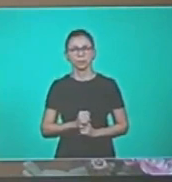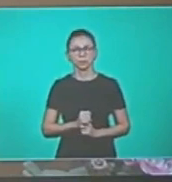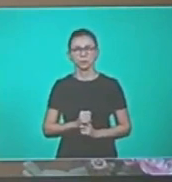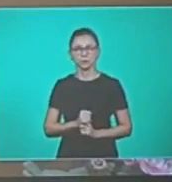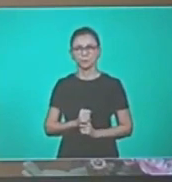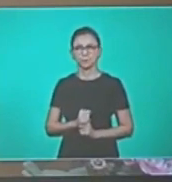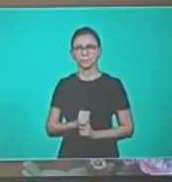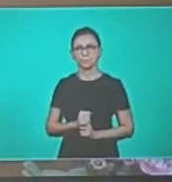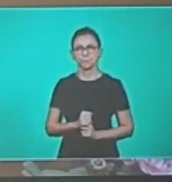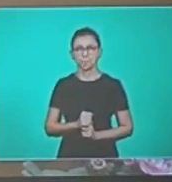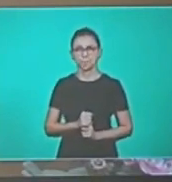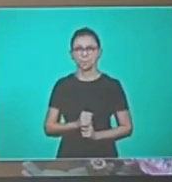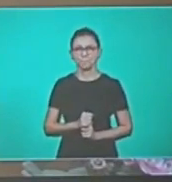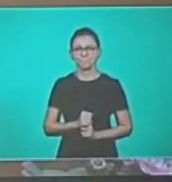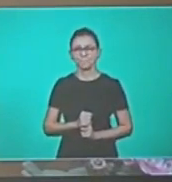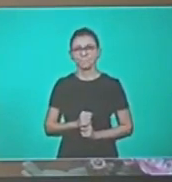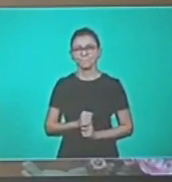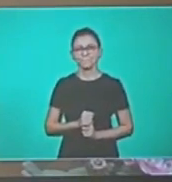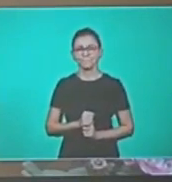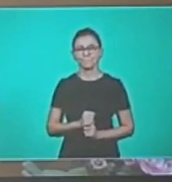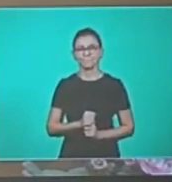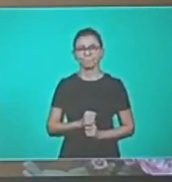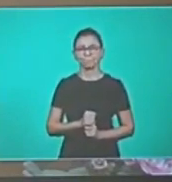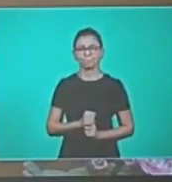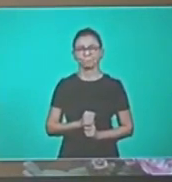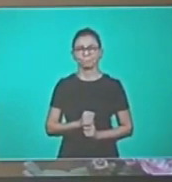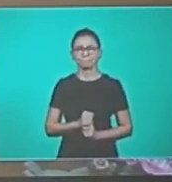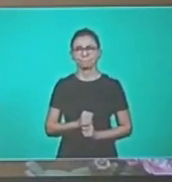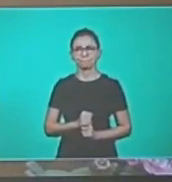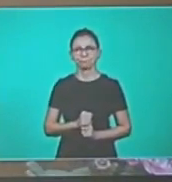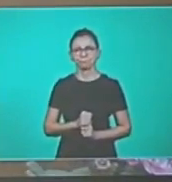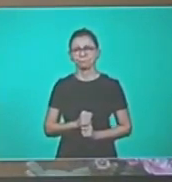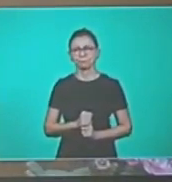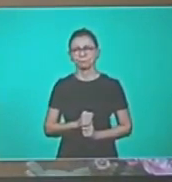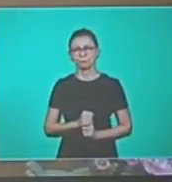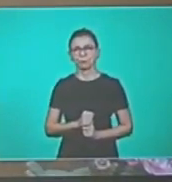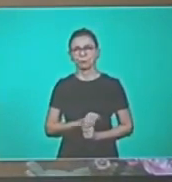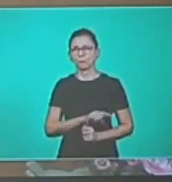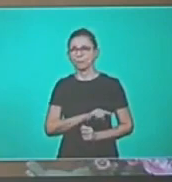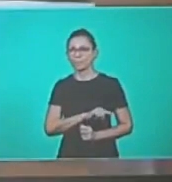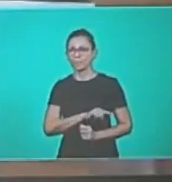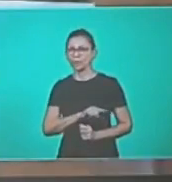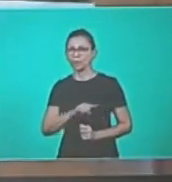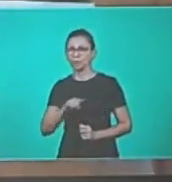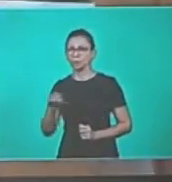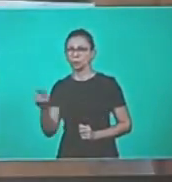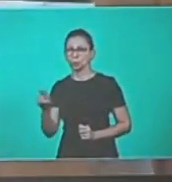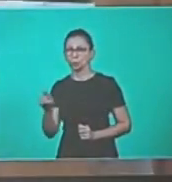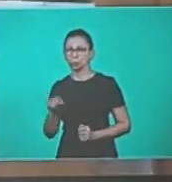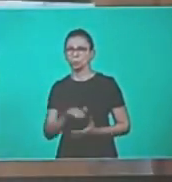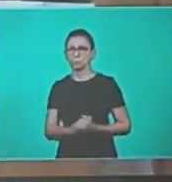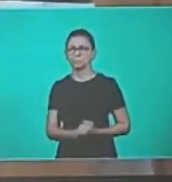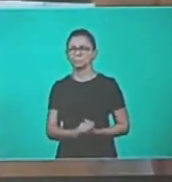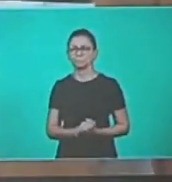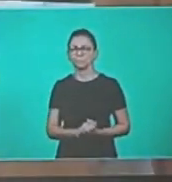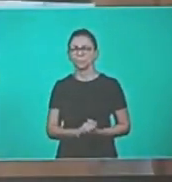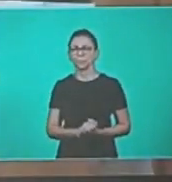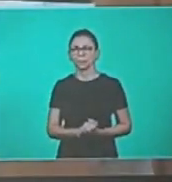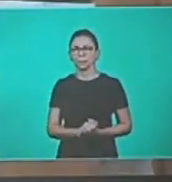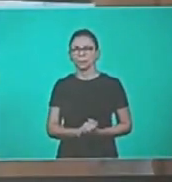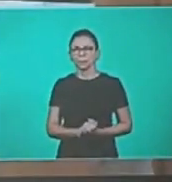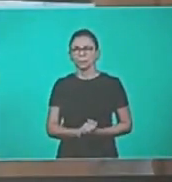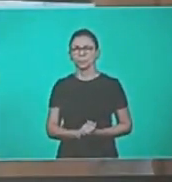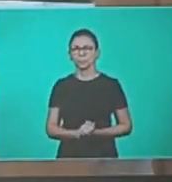he is about to call for the payment, the glorious thing is that he's going to give to all of